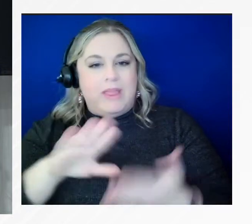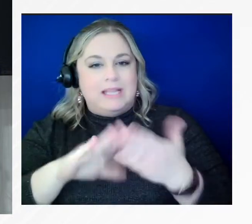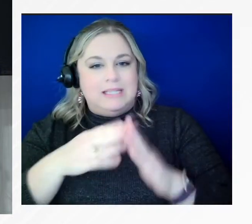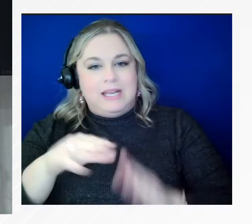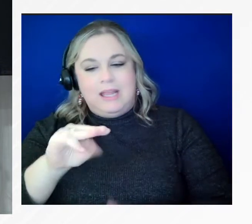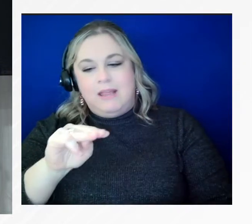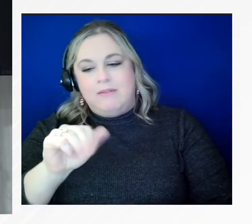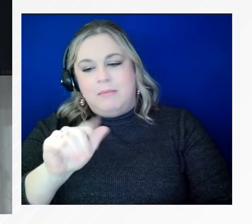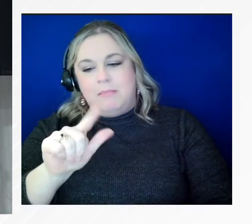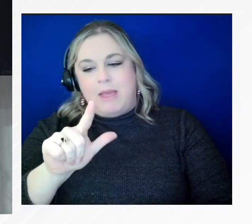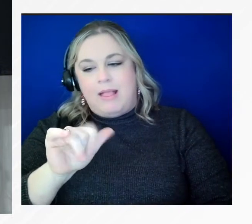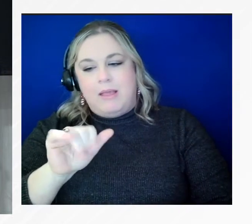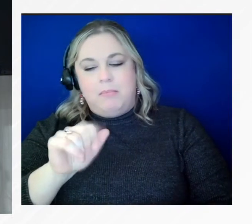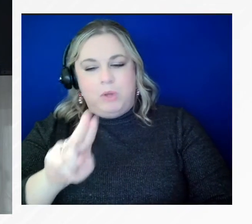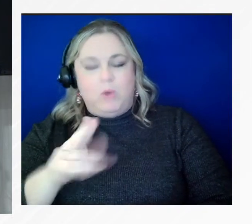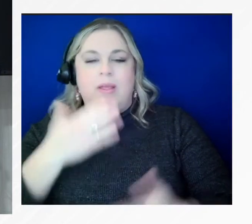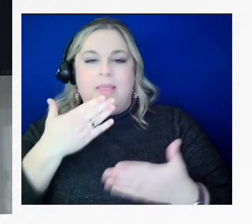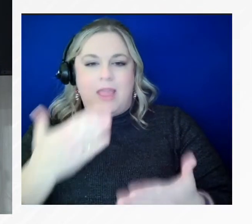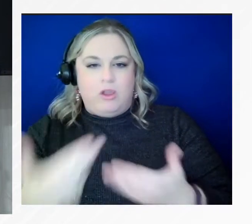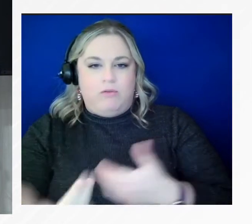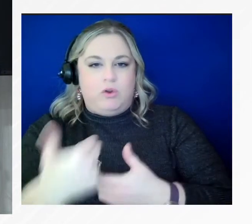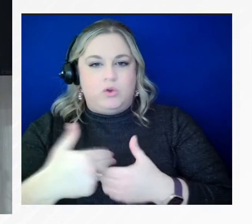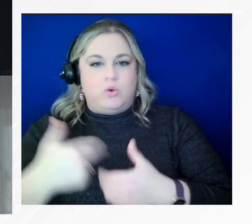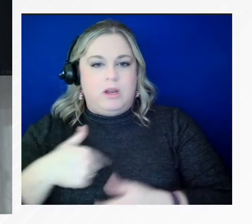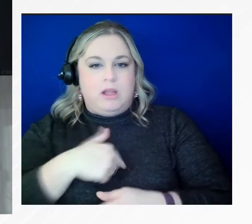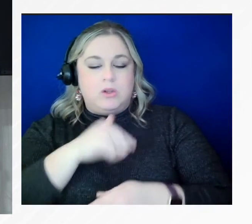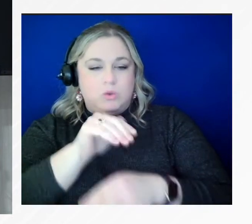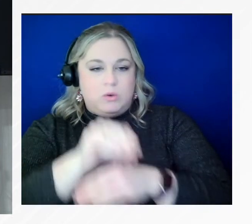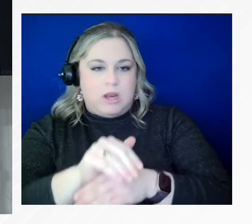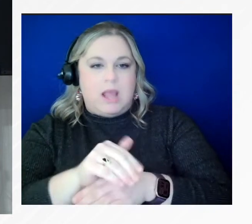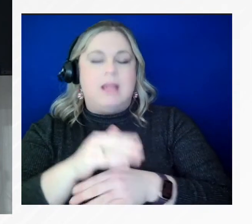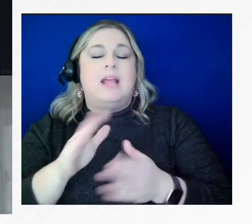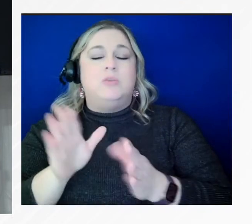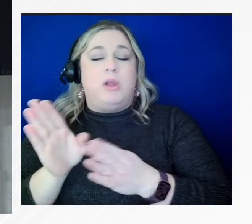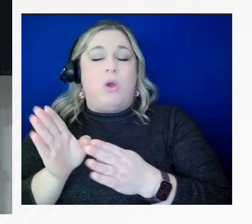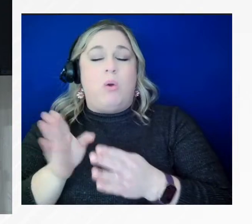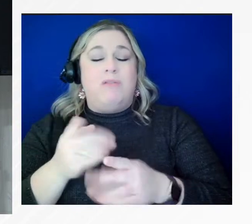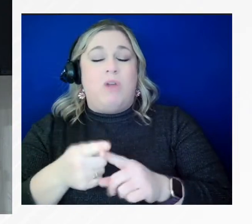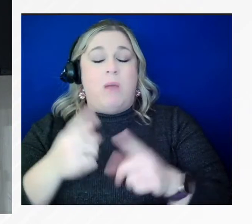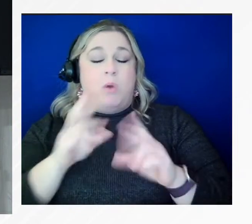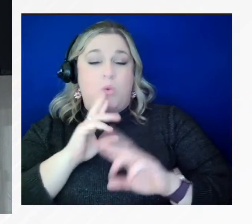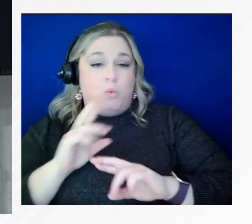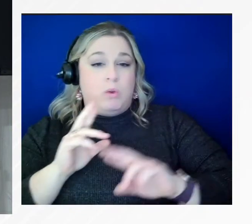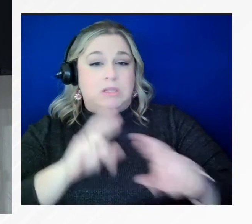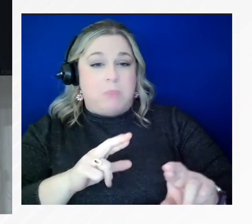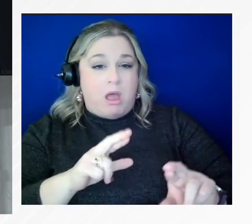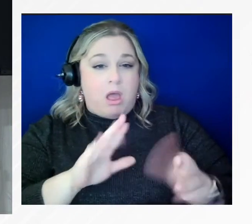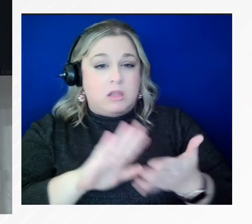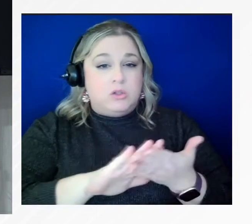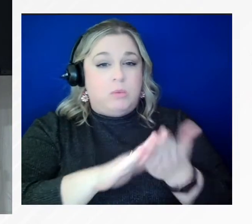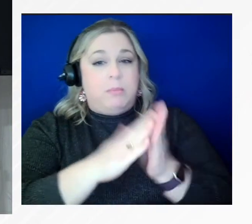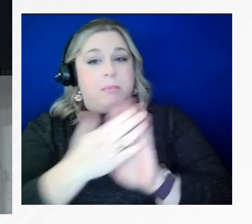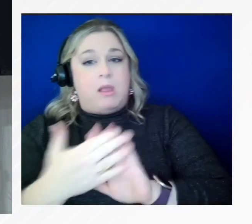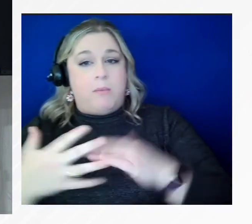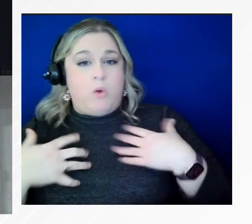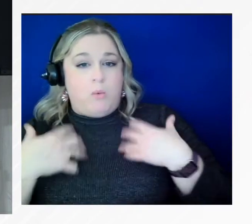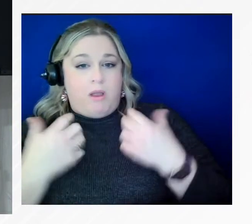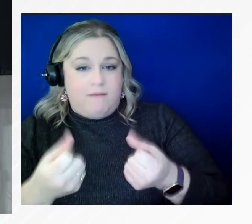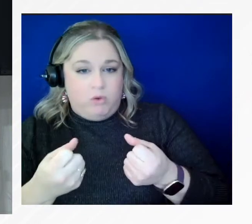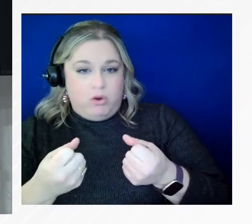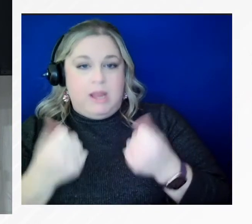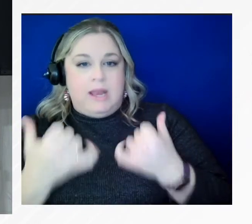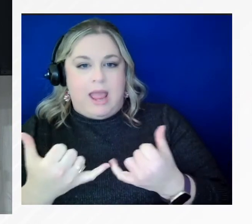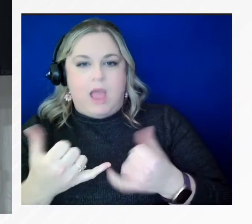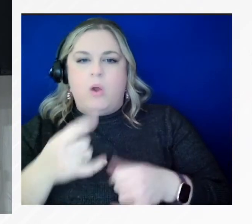And as we shift from response to recovery following the Franklin fire, I want to acknowledge how challenging this time has been